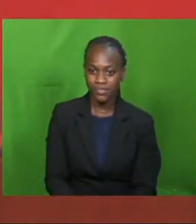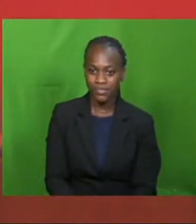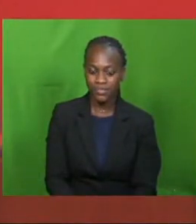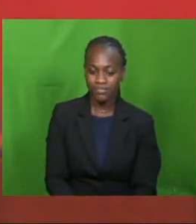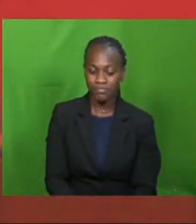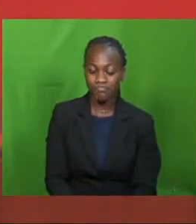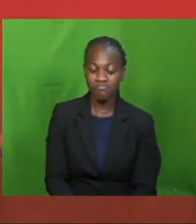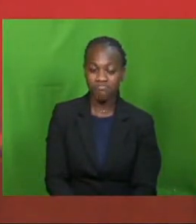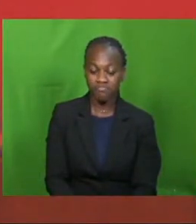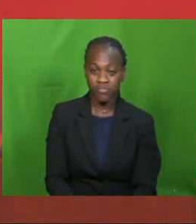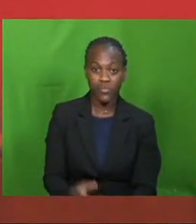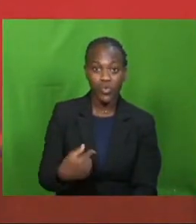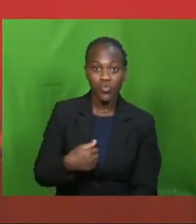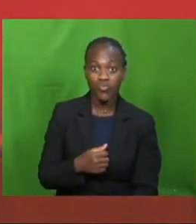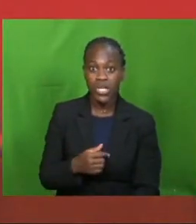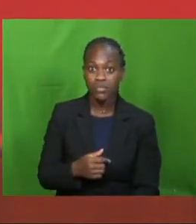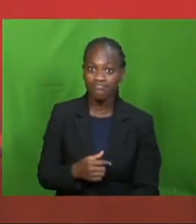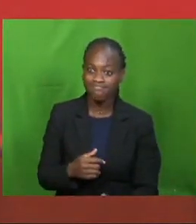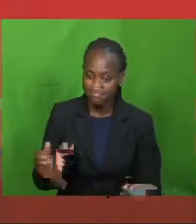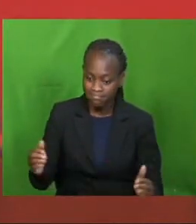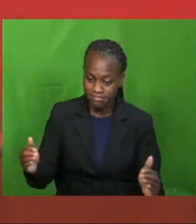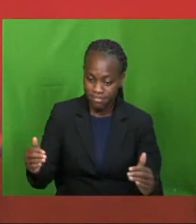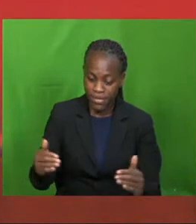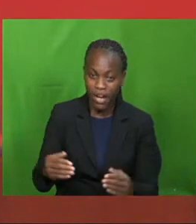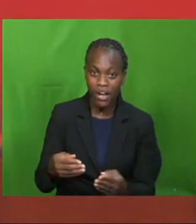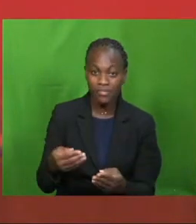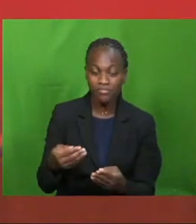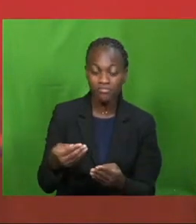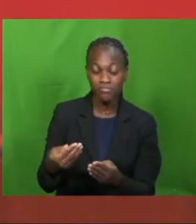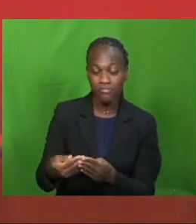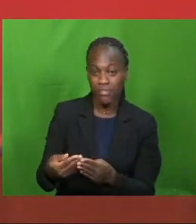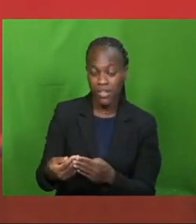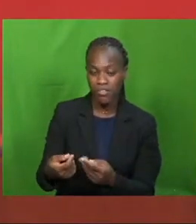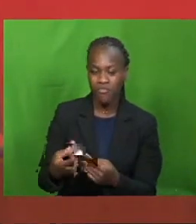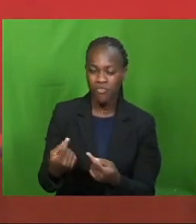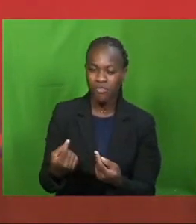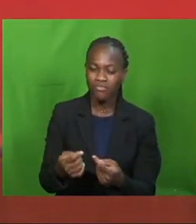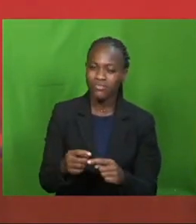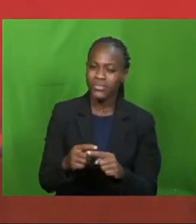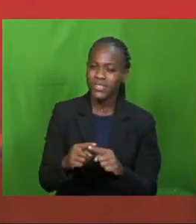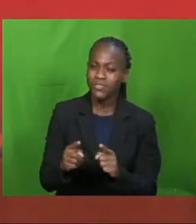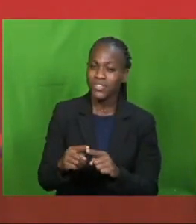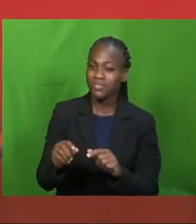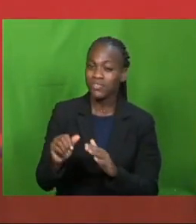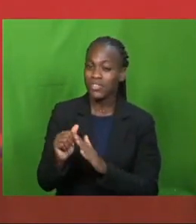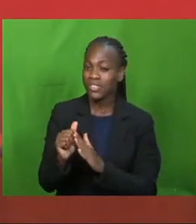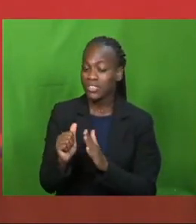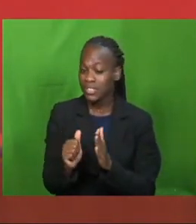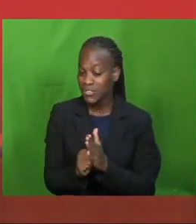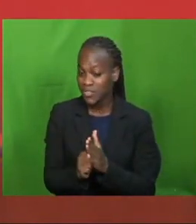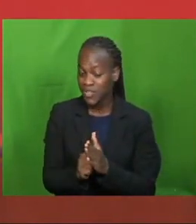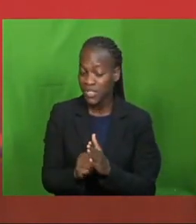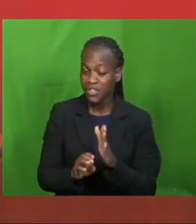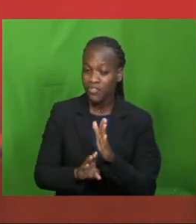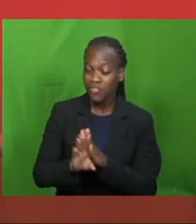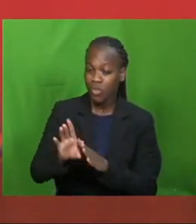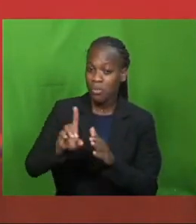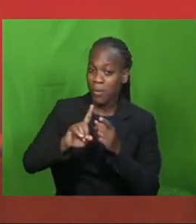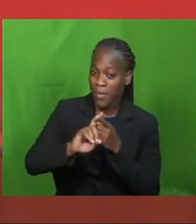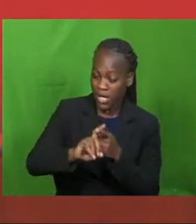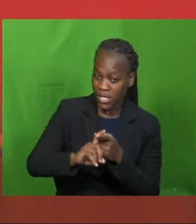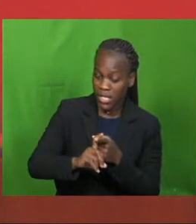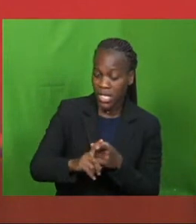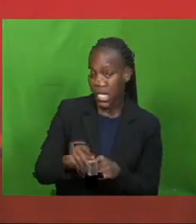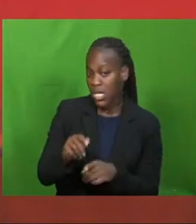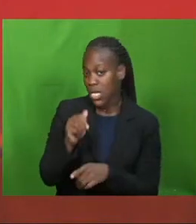mobilizing resources from multilateral agencies, development partners, and even the private